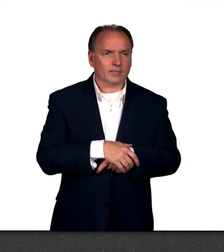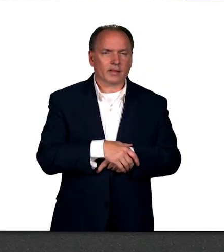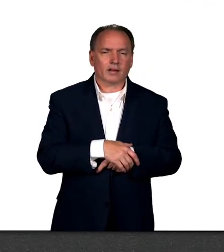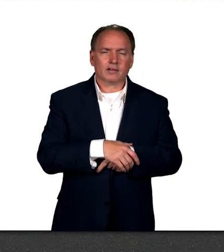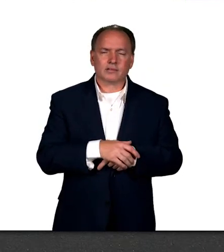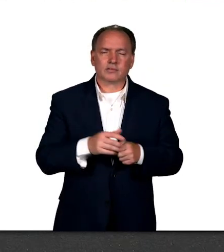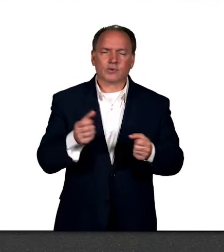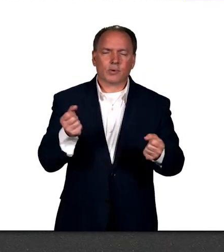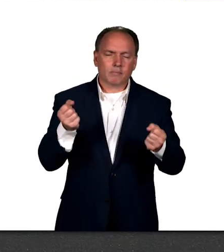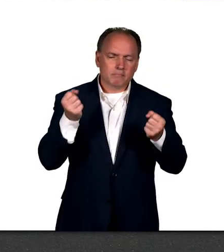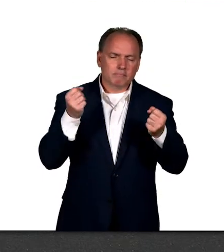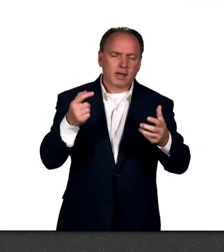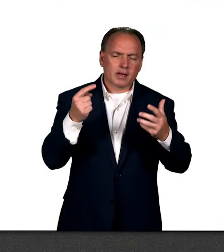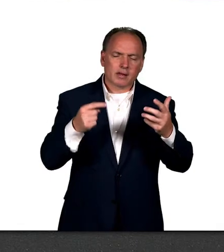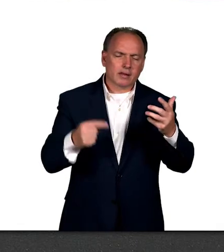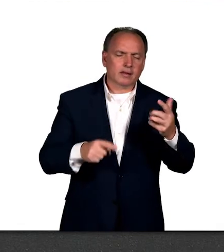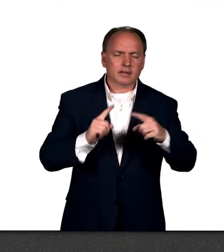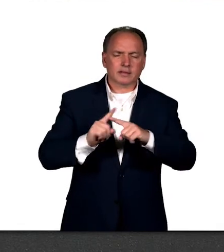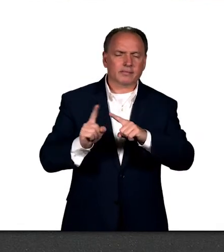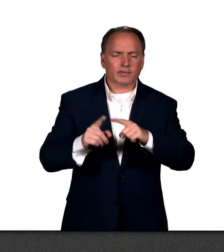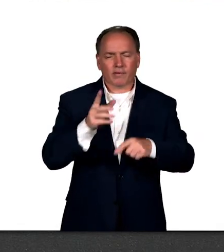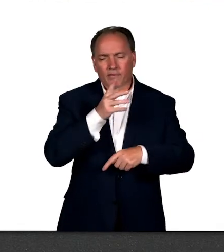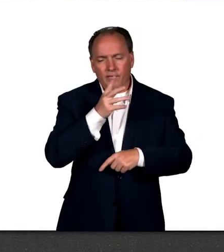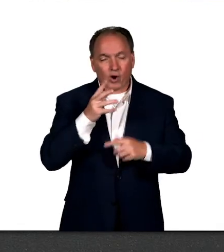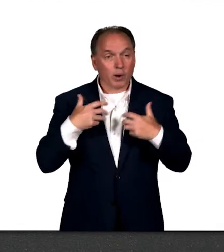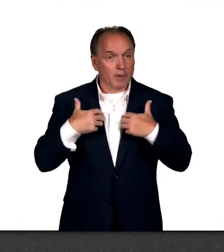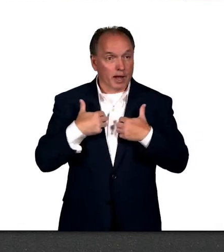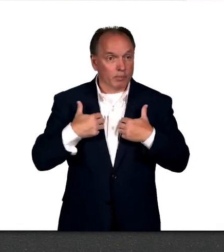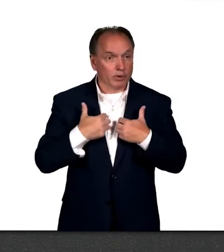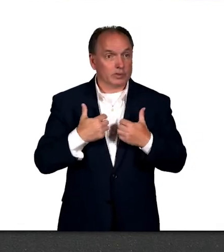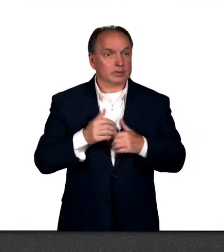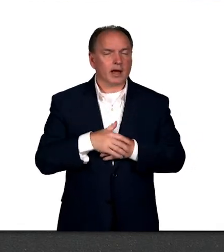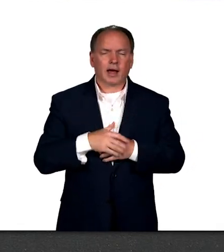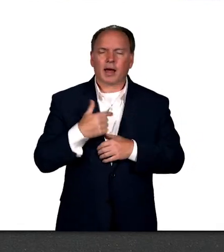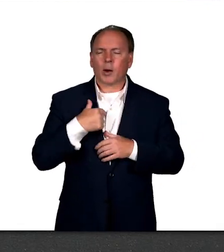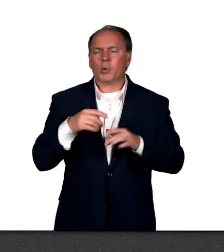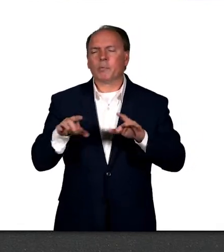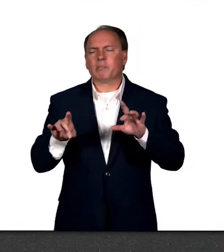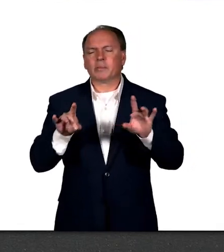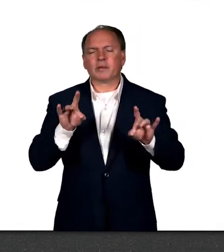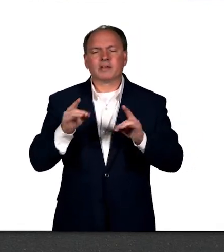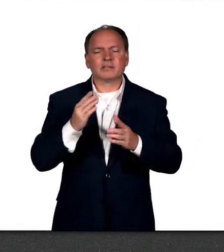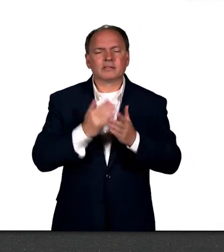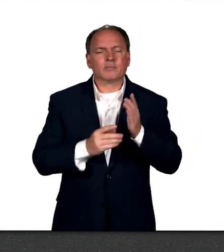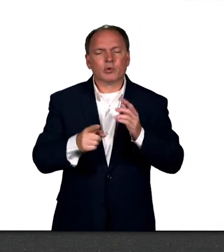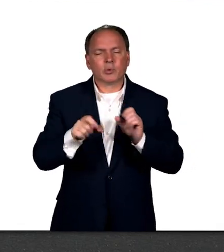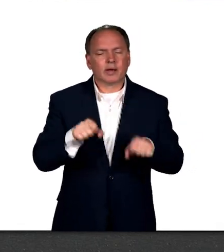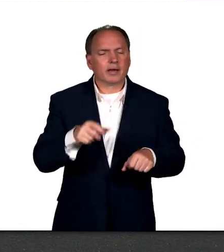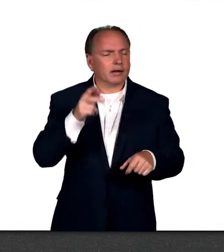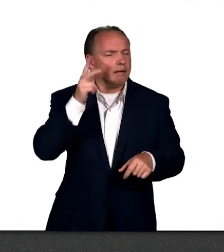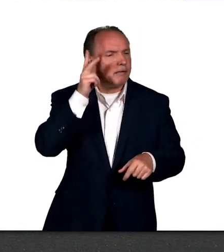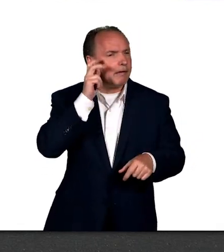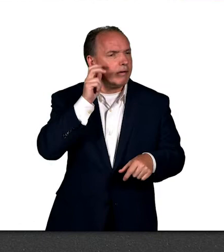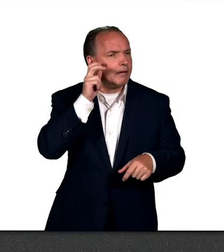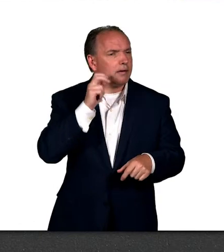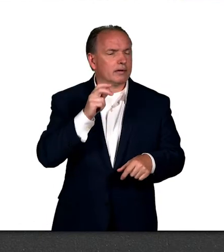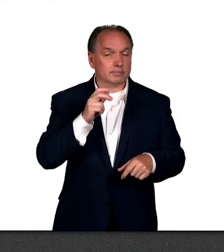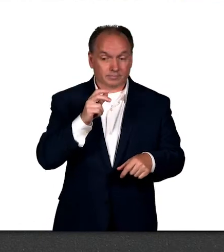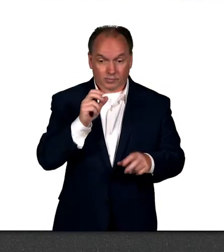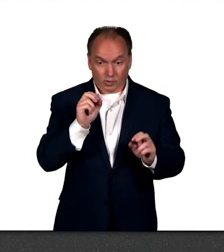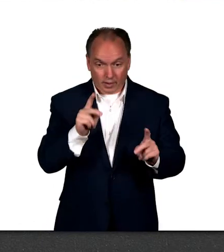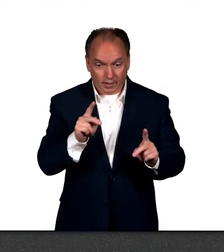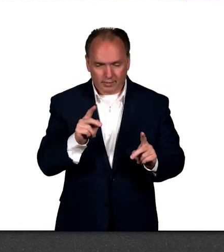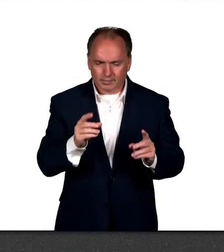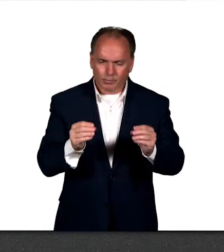There are so many farm animals. I'm going to start choosing some here so you can hear them, okay?